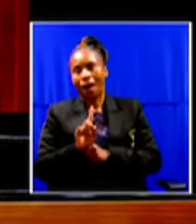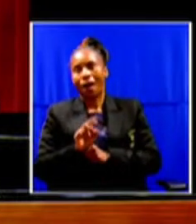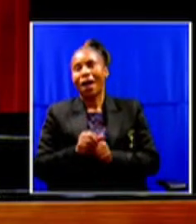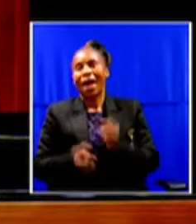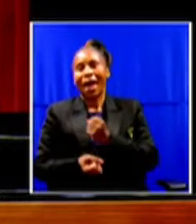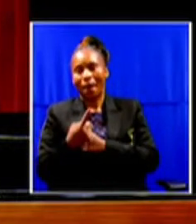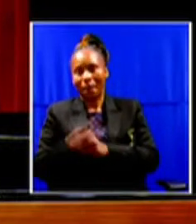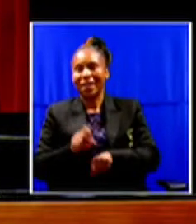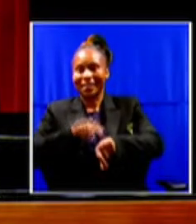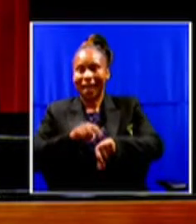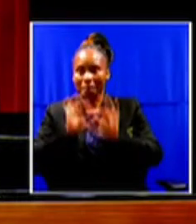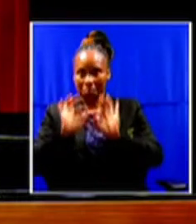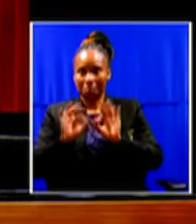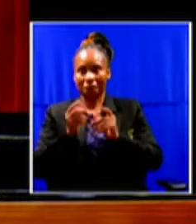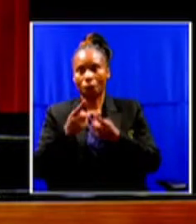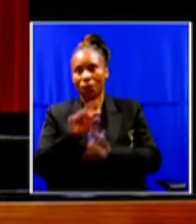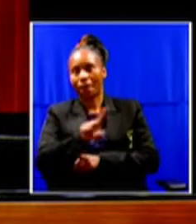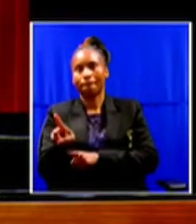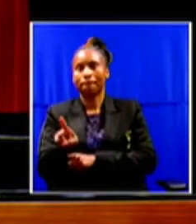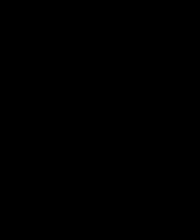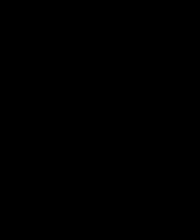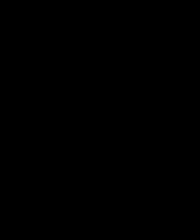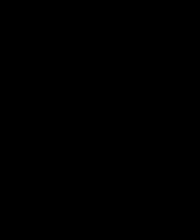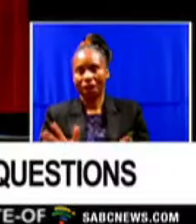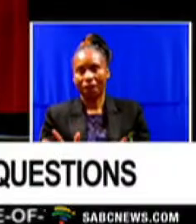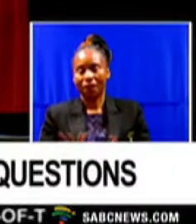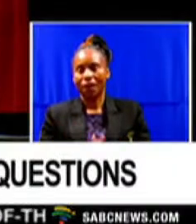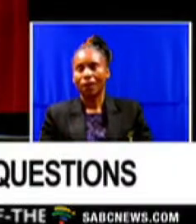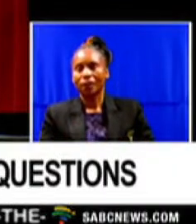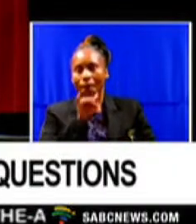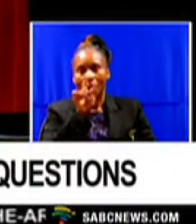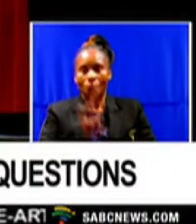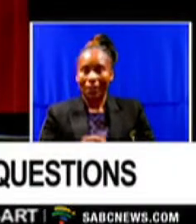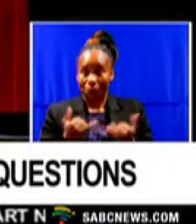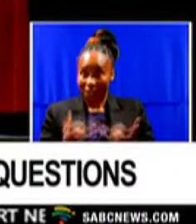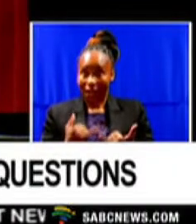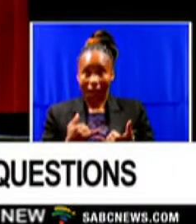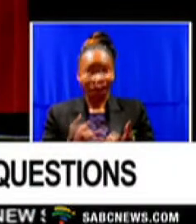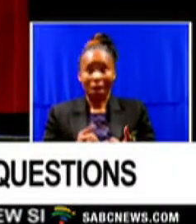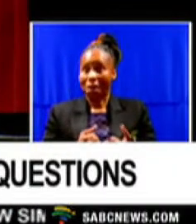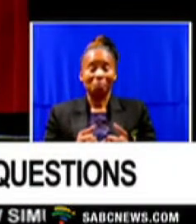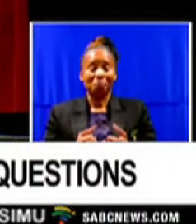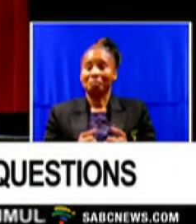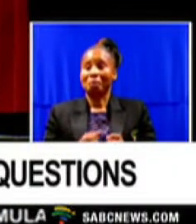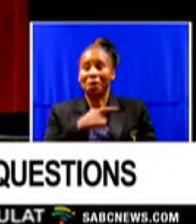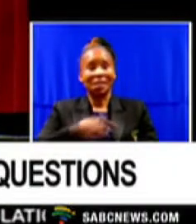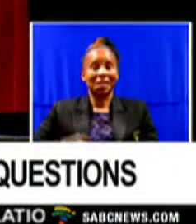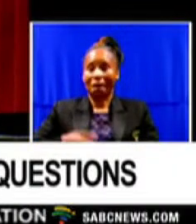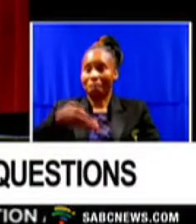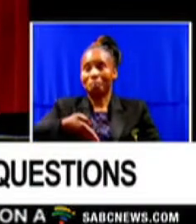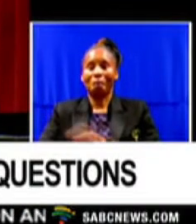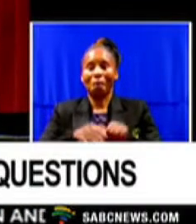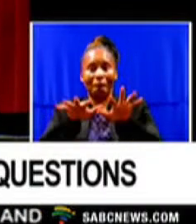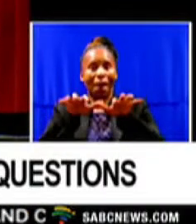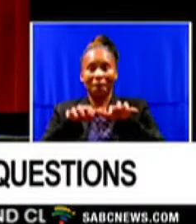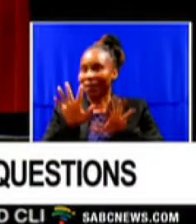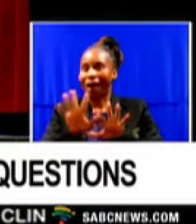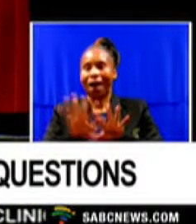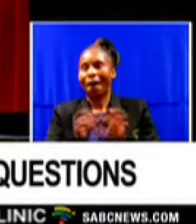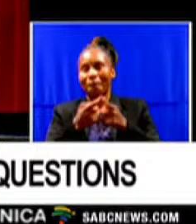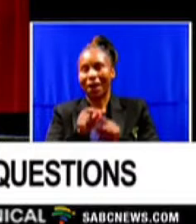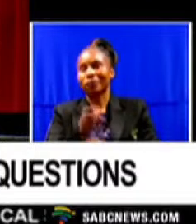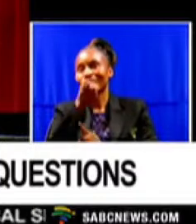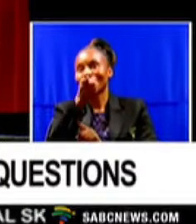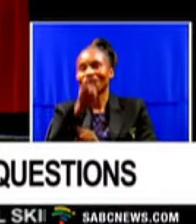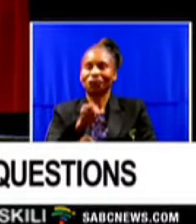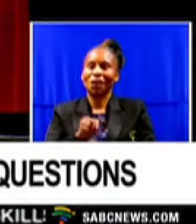to the President. There are 4 supplementary questions. On each question, parties have been given an